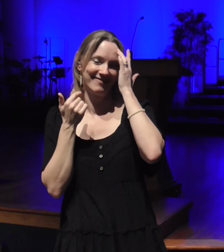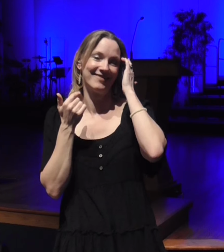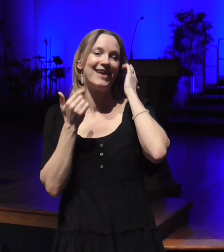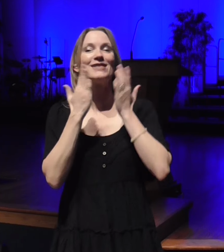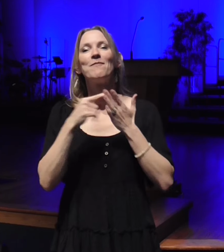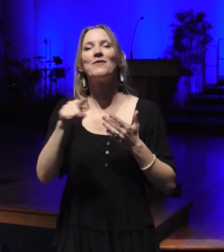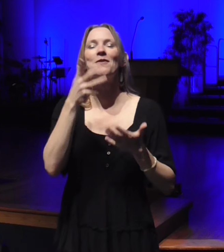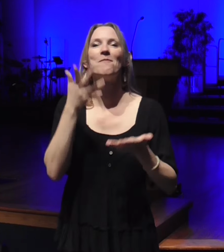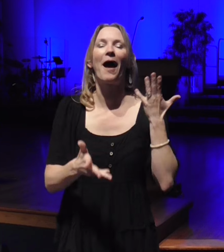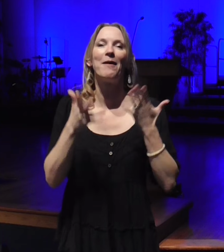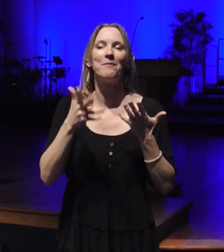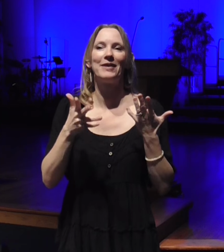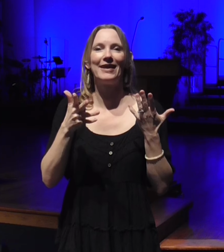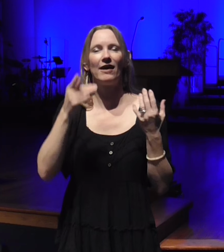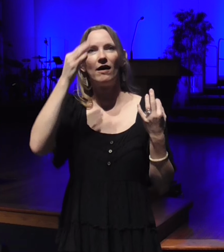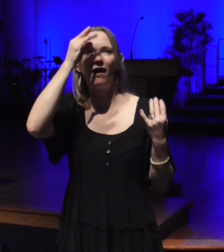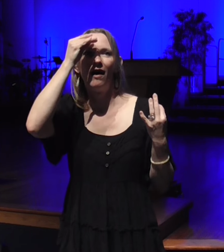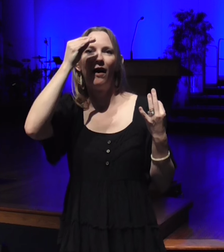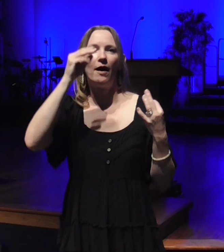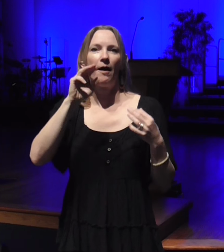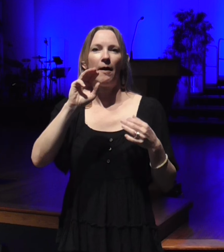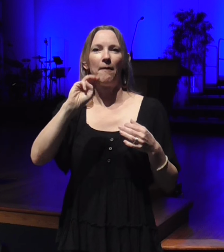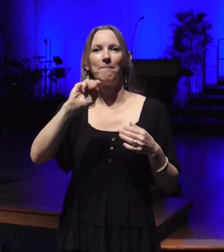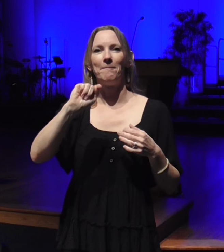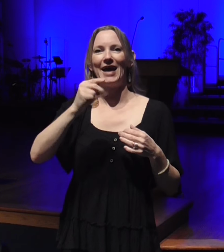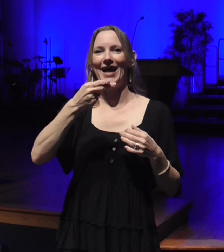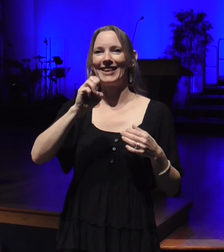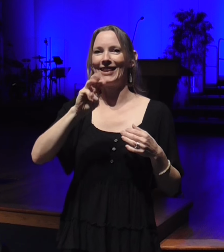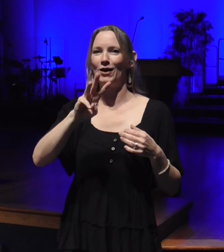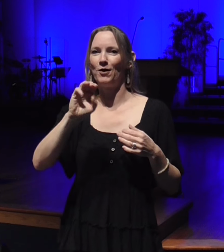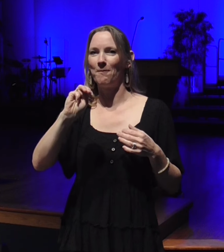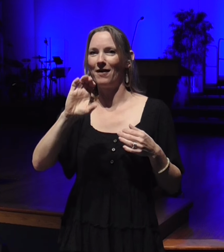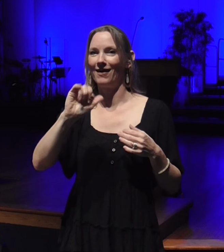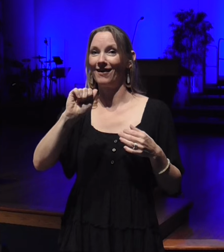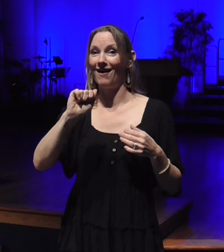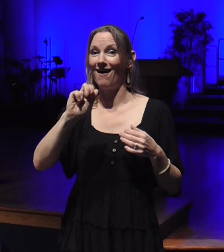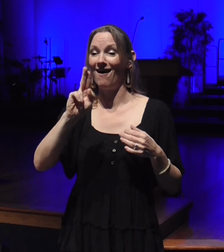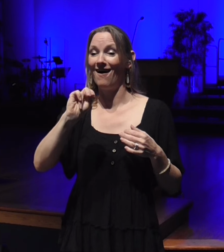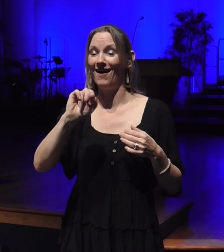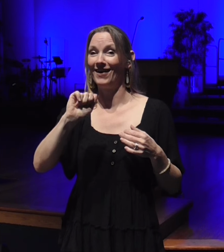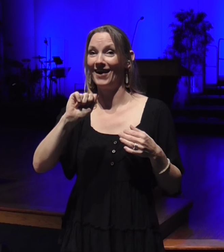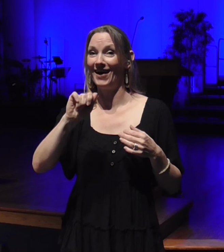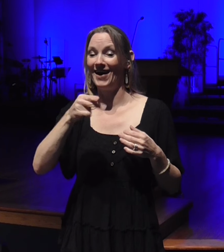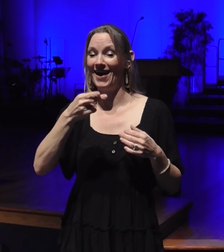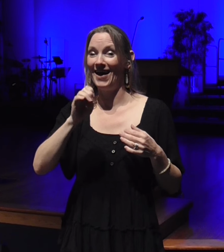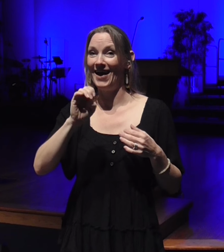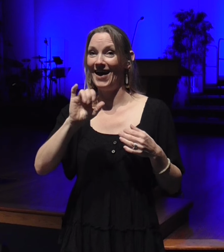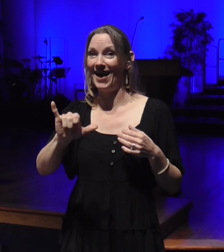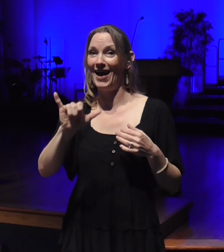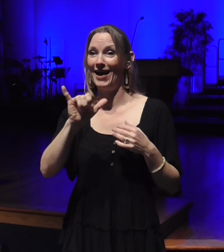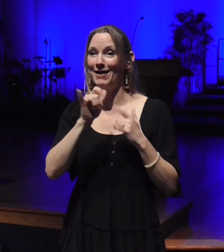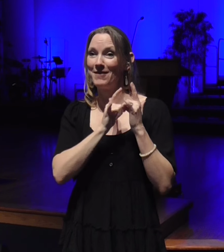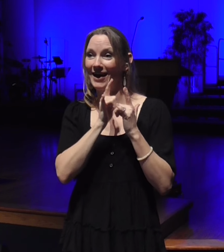Some of you might be making out with Matthew McConaughey on a deserted island. Yes, Sherry, I do have ESP.